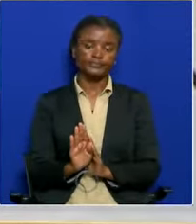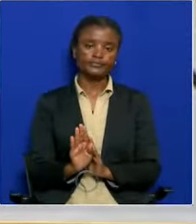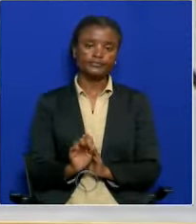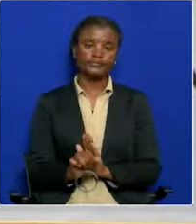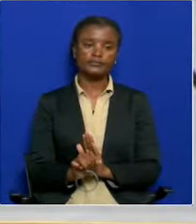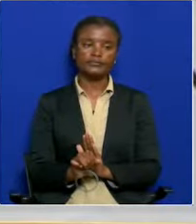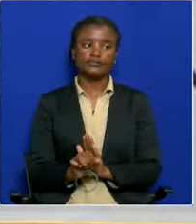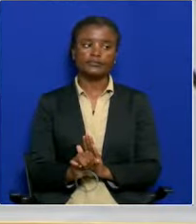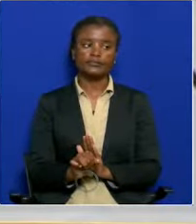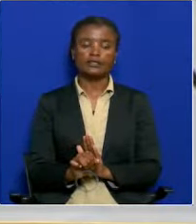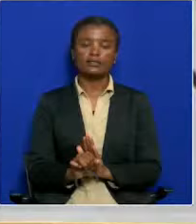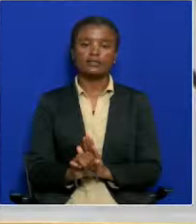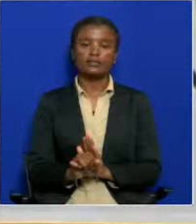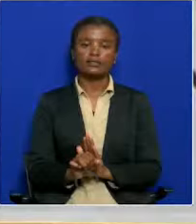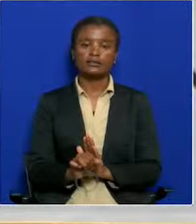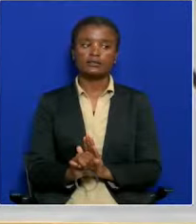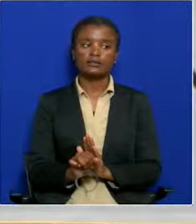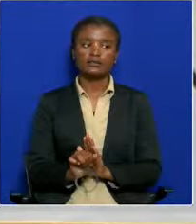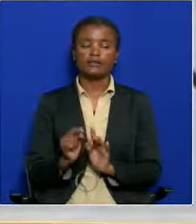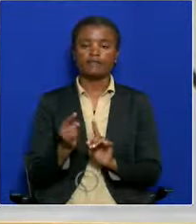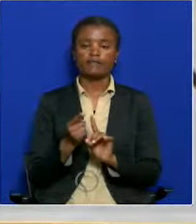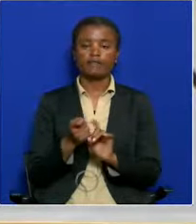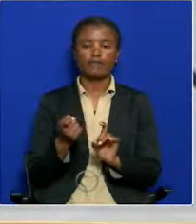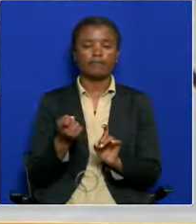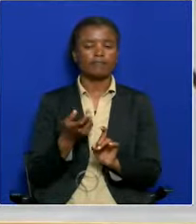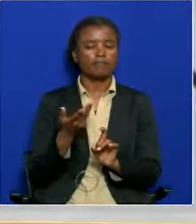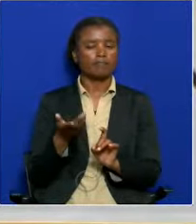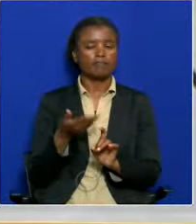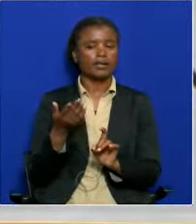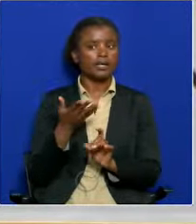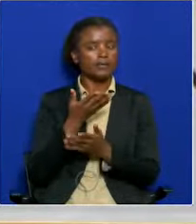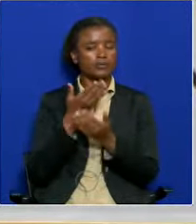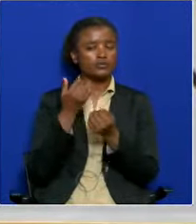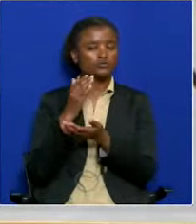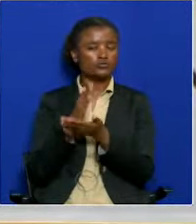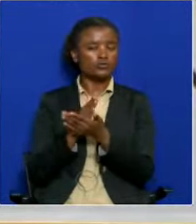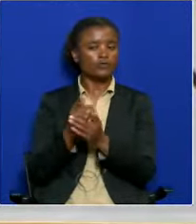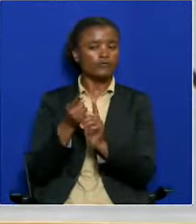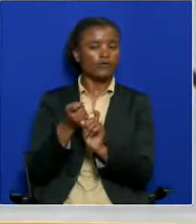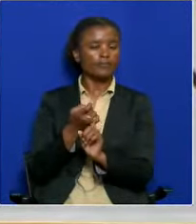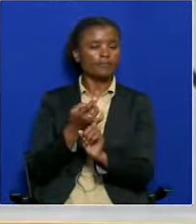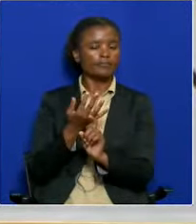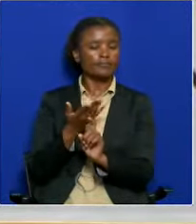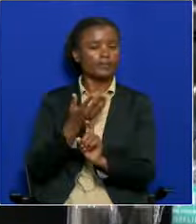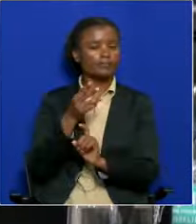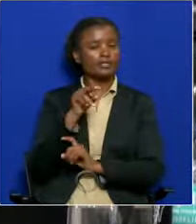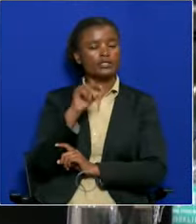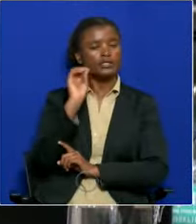from I don't know if it was from News 24 or wherever where I took it.